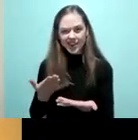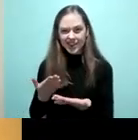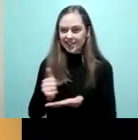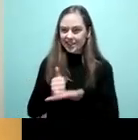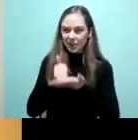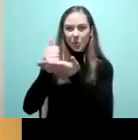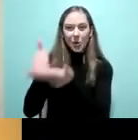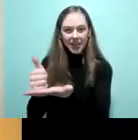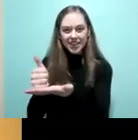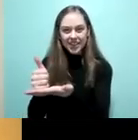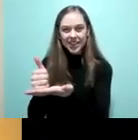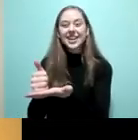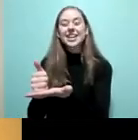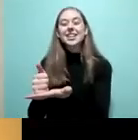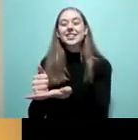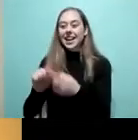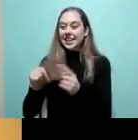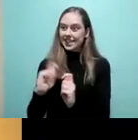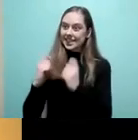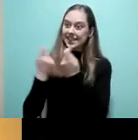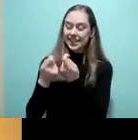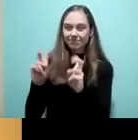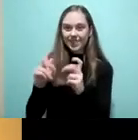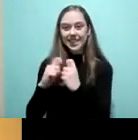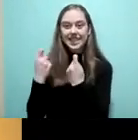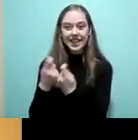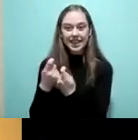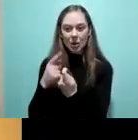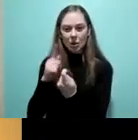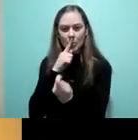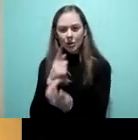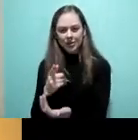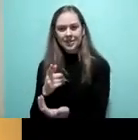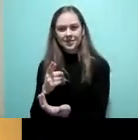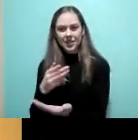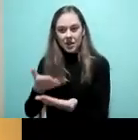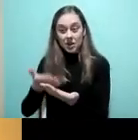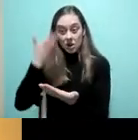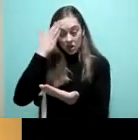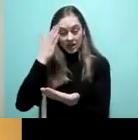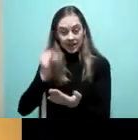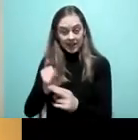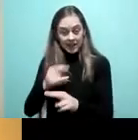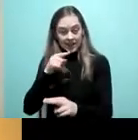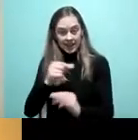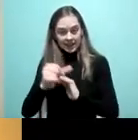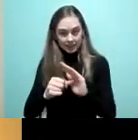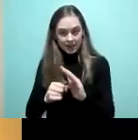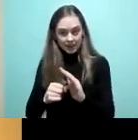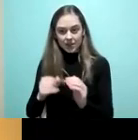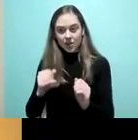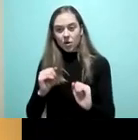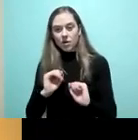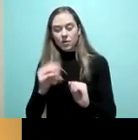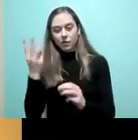and a team. But the learning that I picked up from it was that